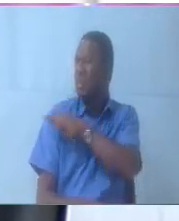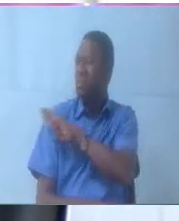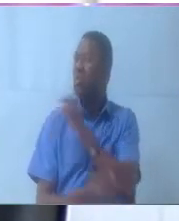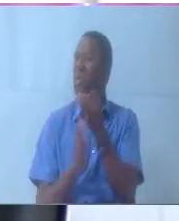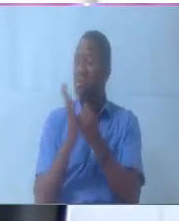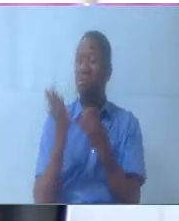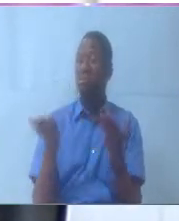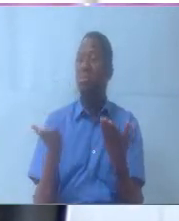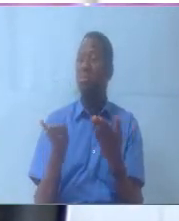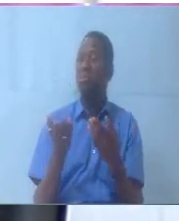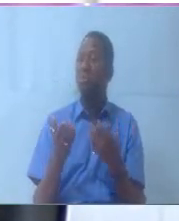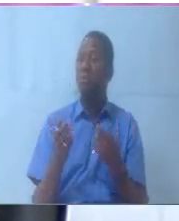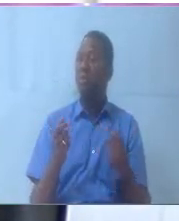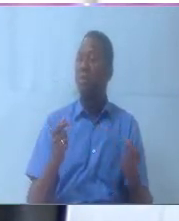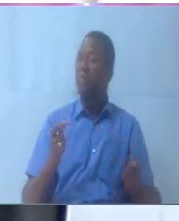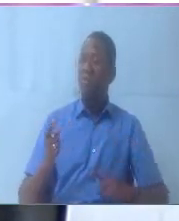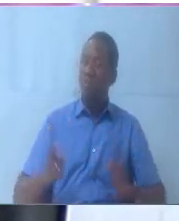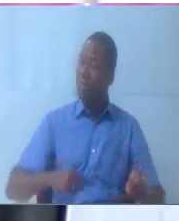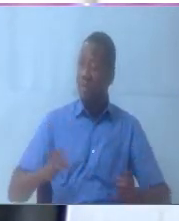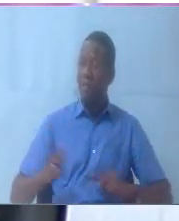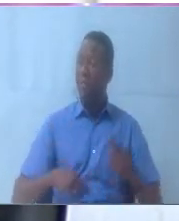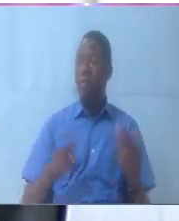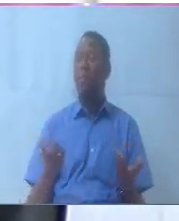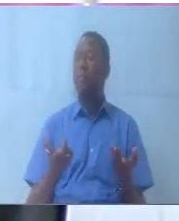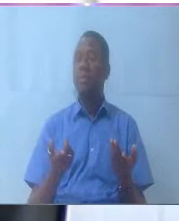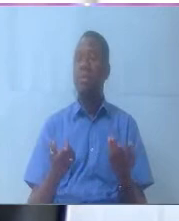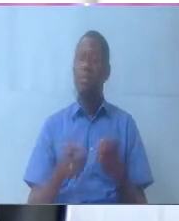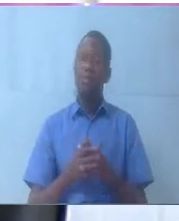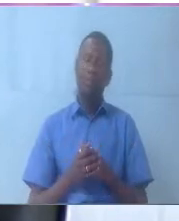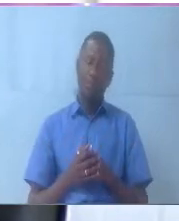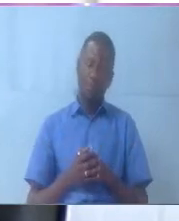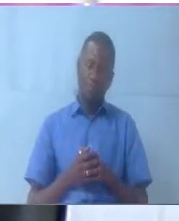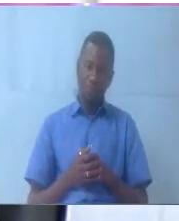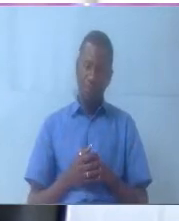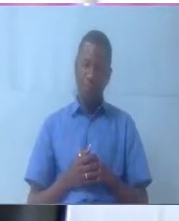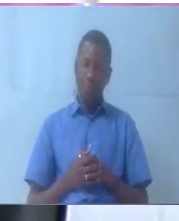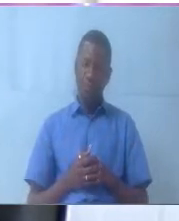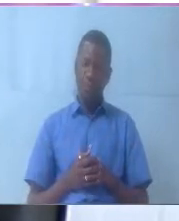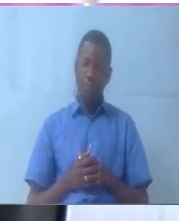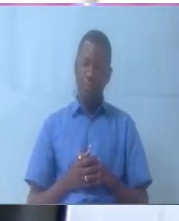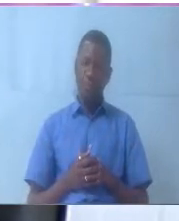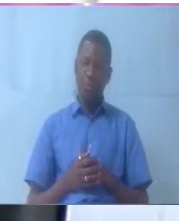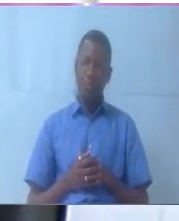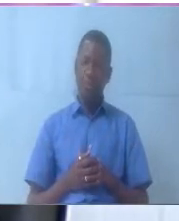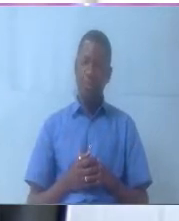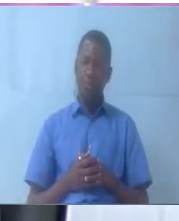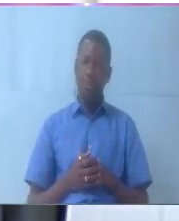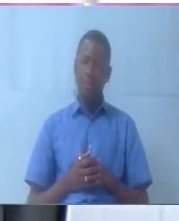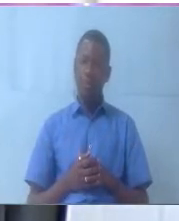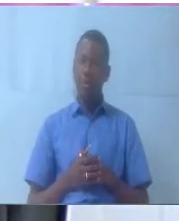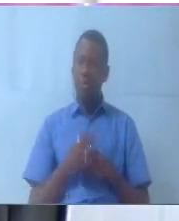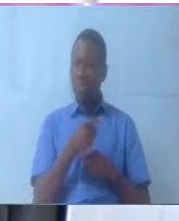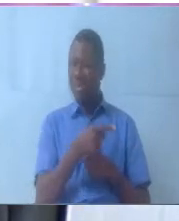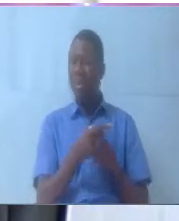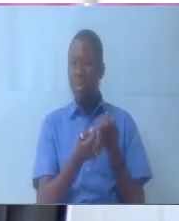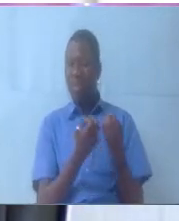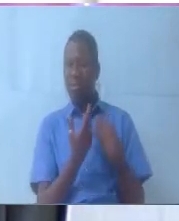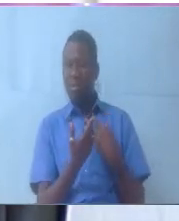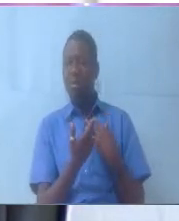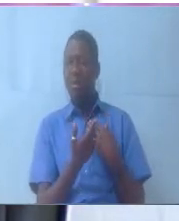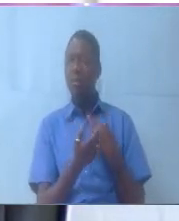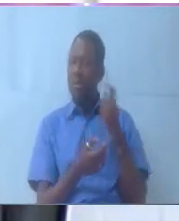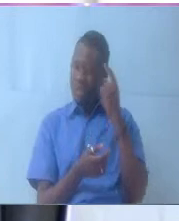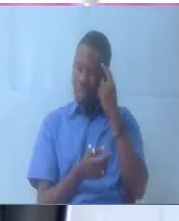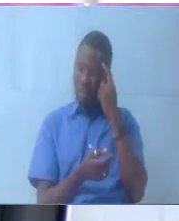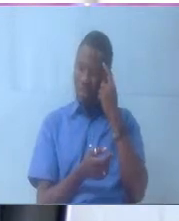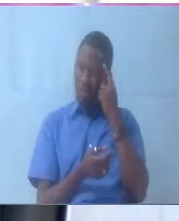dolu bata la ko atela Christian ya walanna ayake o silo la isake dina koti. So he told me that he will assign the case to my